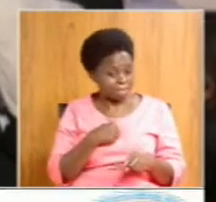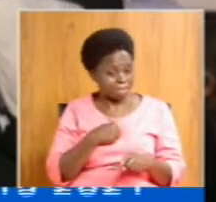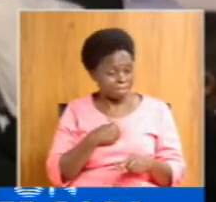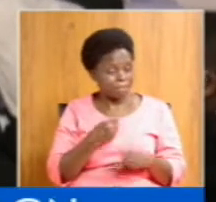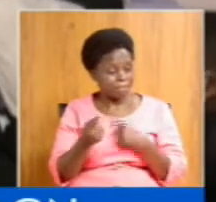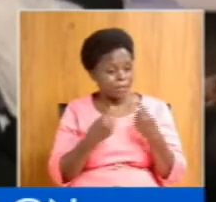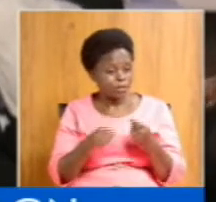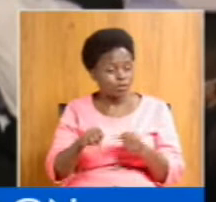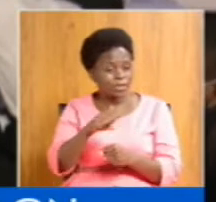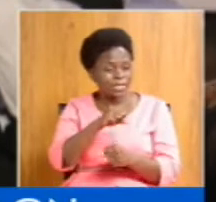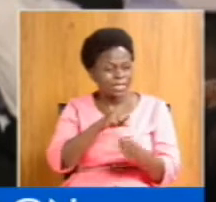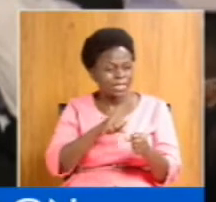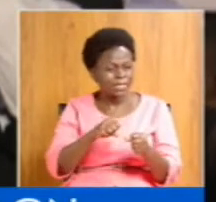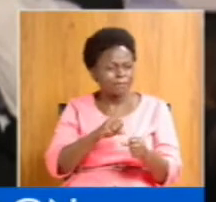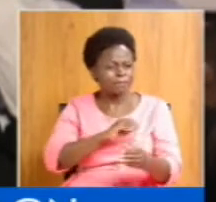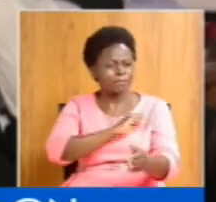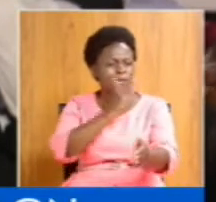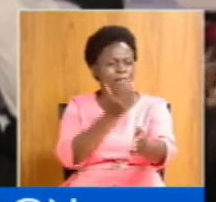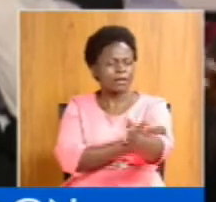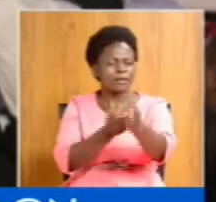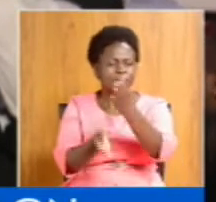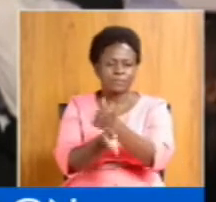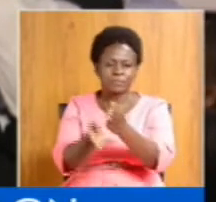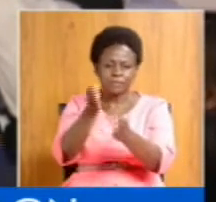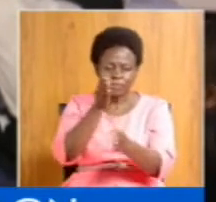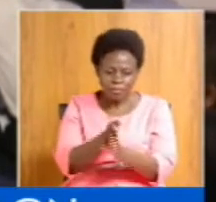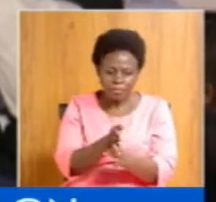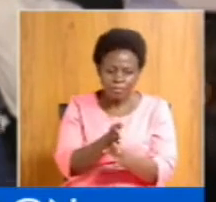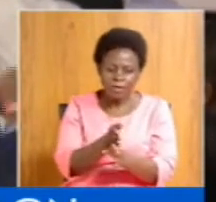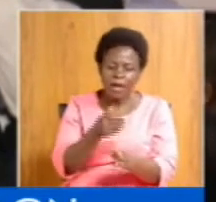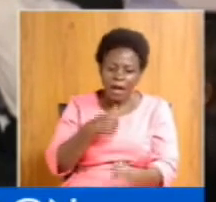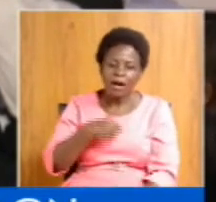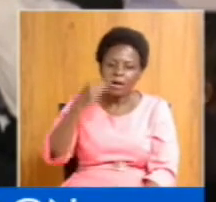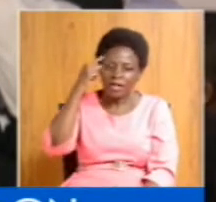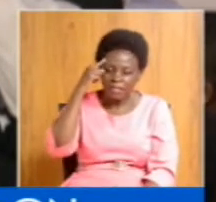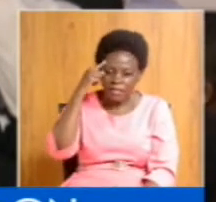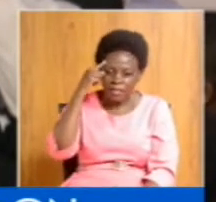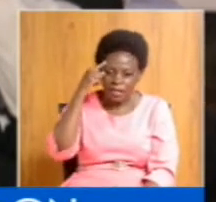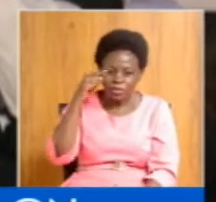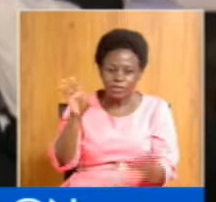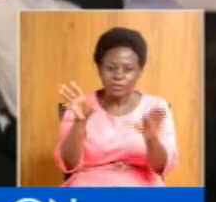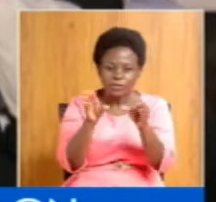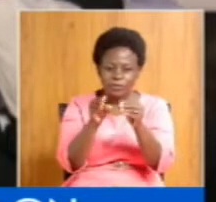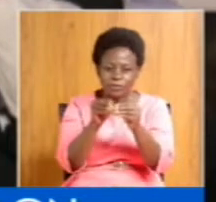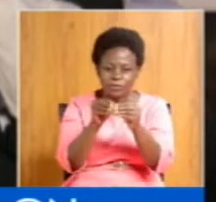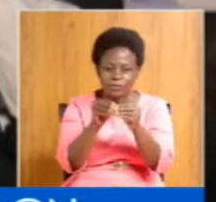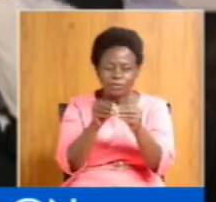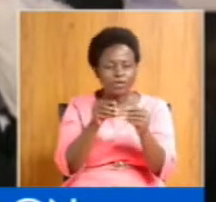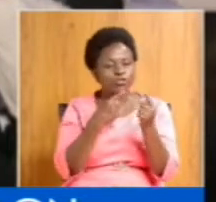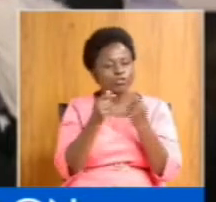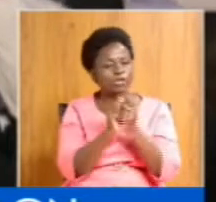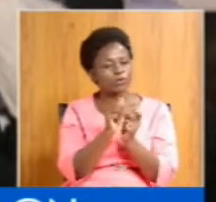You talked about the capacity building. I think what you conclude with when you are talking to the